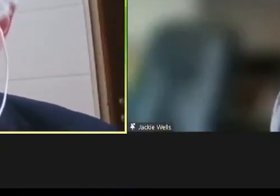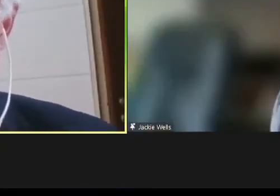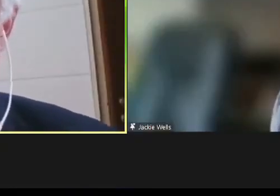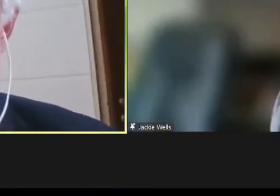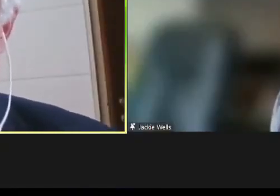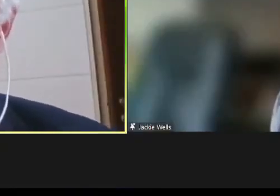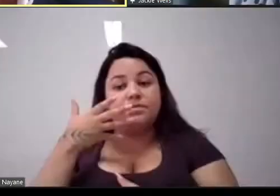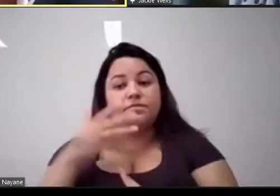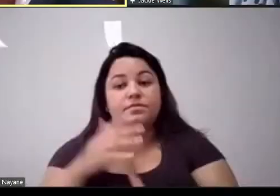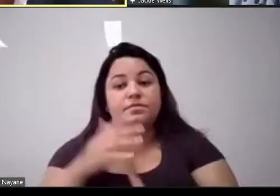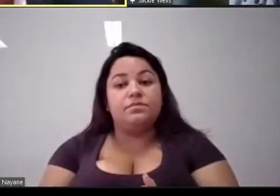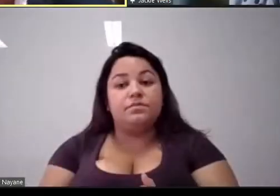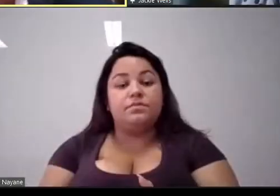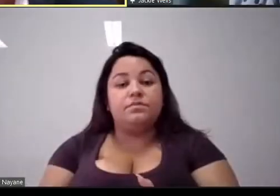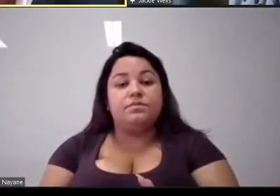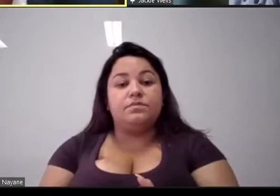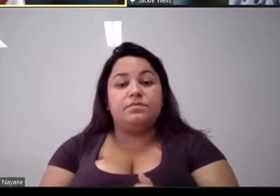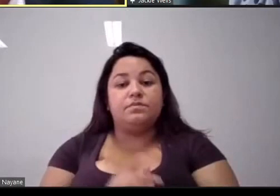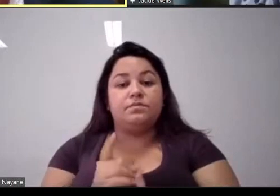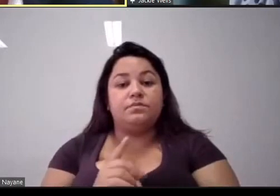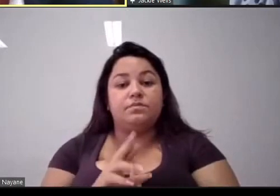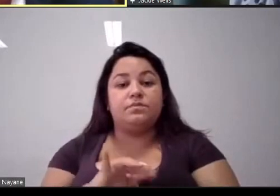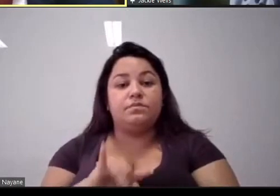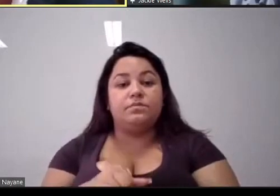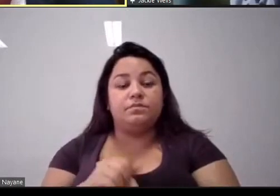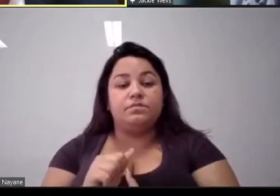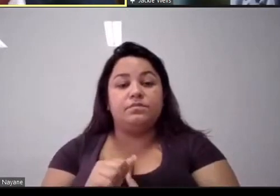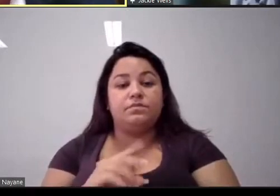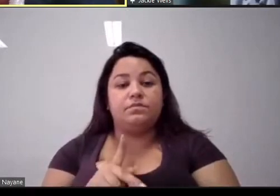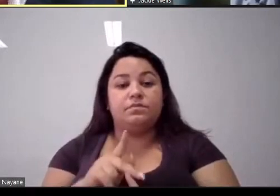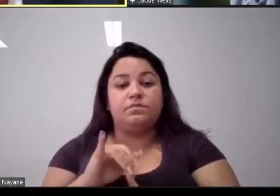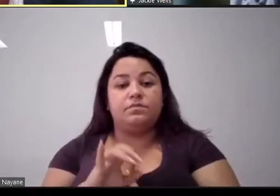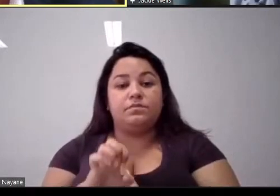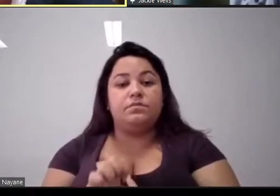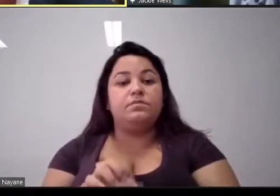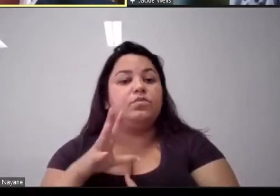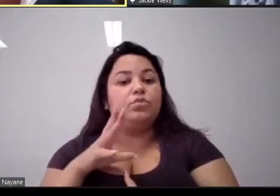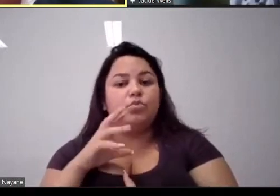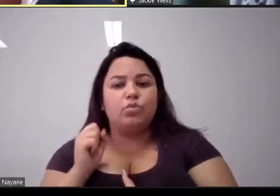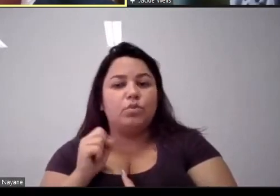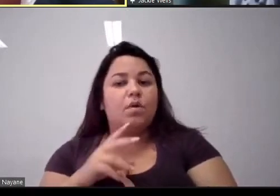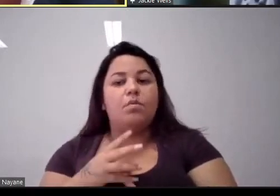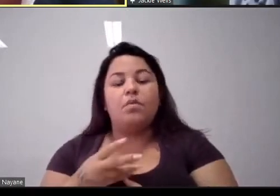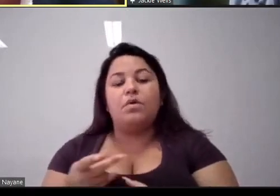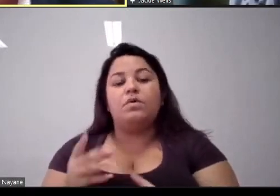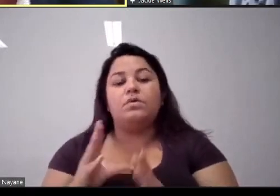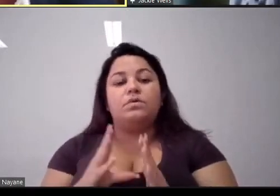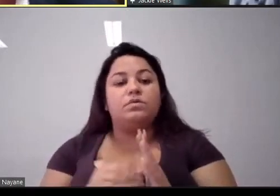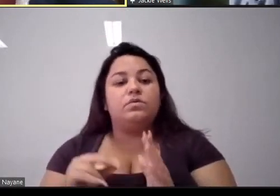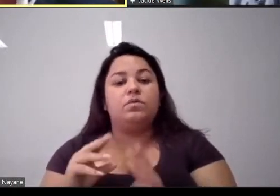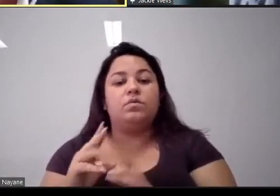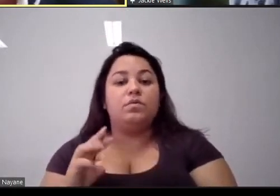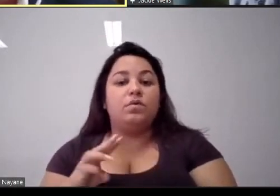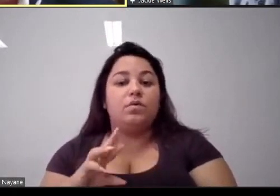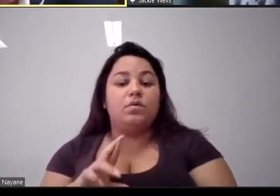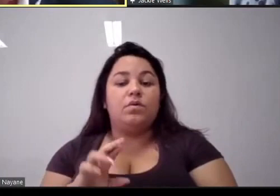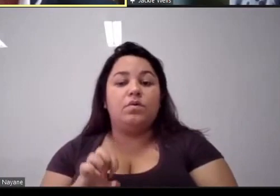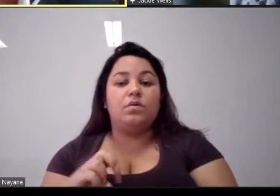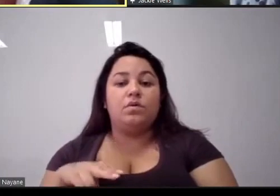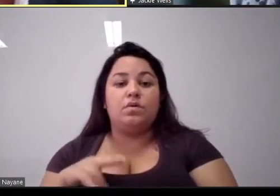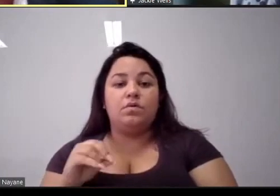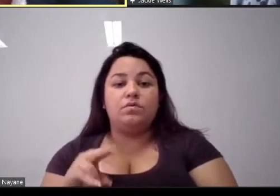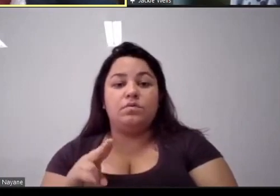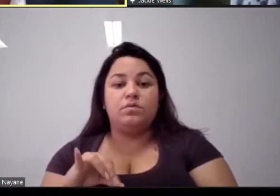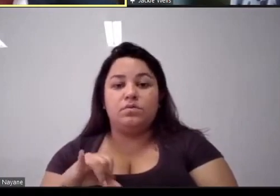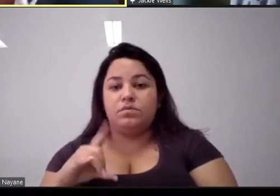and pass the floor straight to Dr. Jackie Wells. Thank you, your presence here. We studied